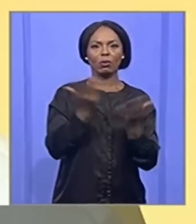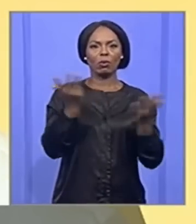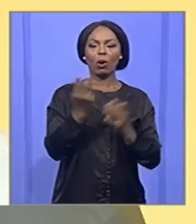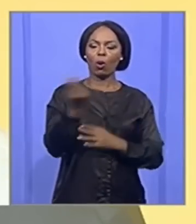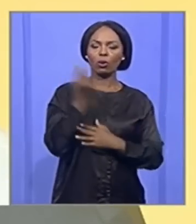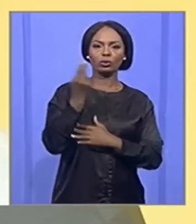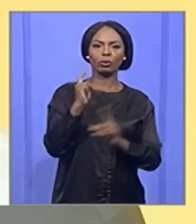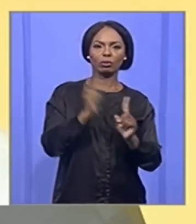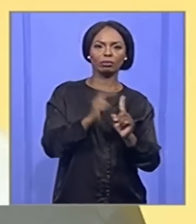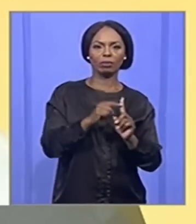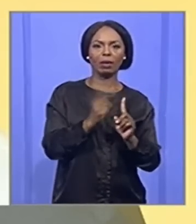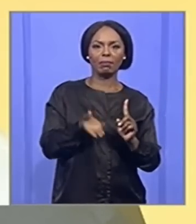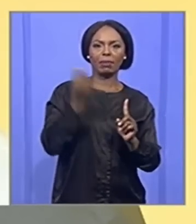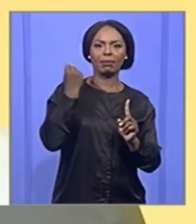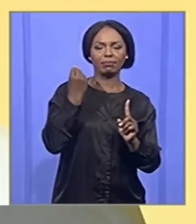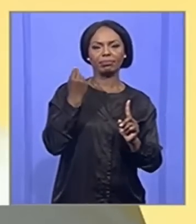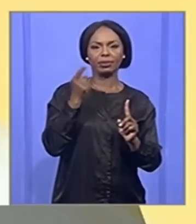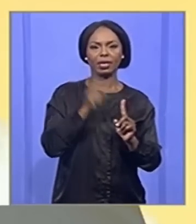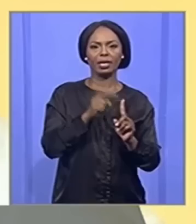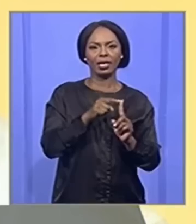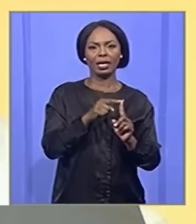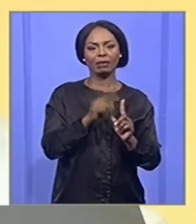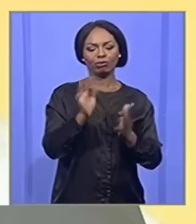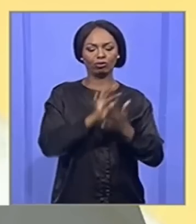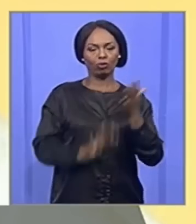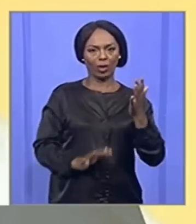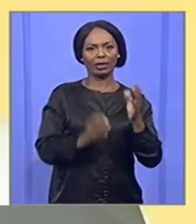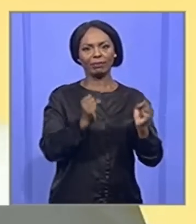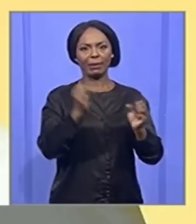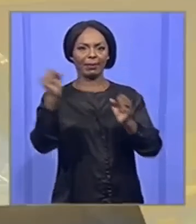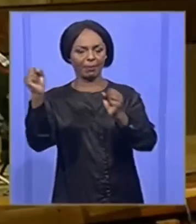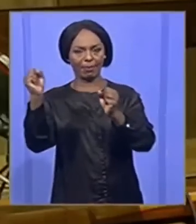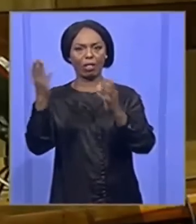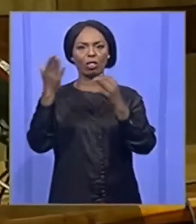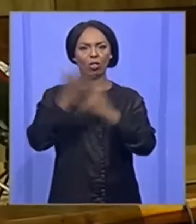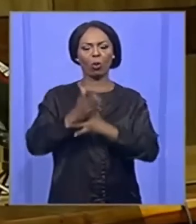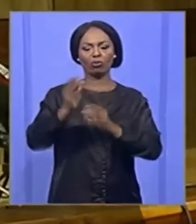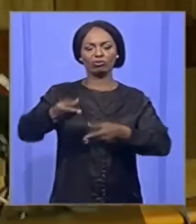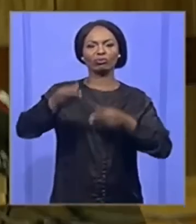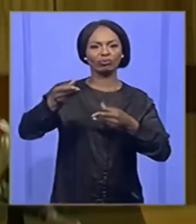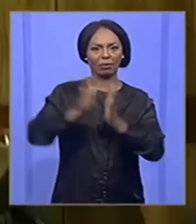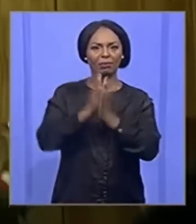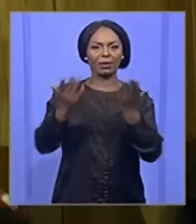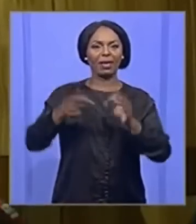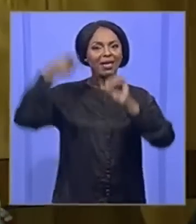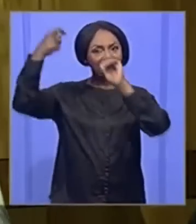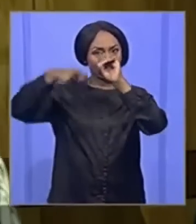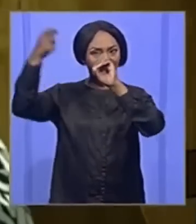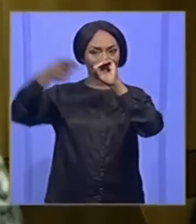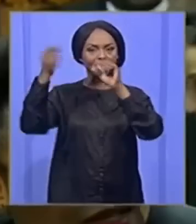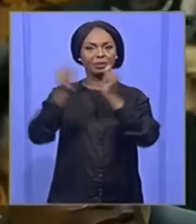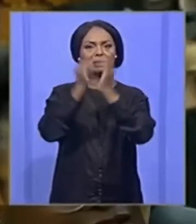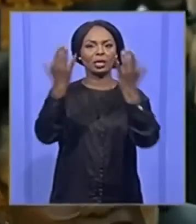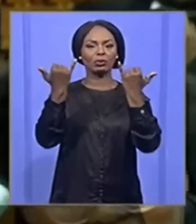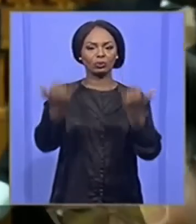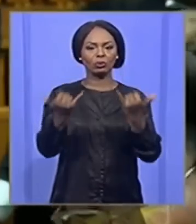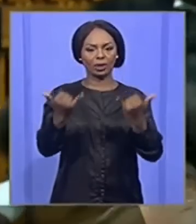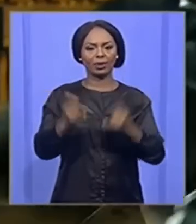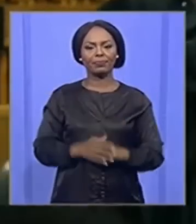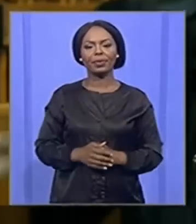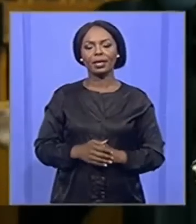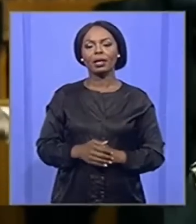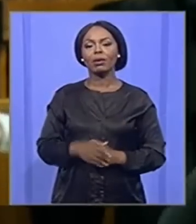also give her side of the story through a documentary. Filimu e tla qala ho bapala ka jeno ka morao ne wa tokelo